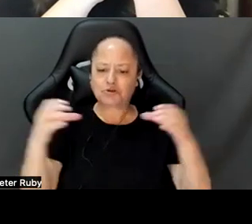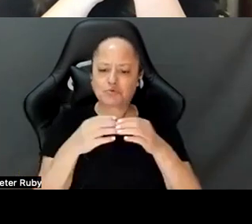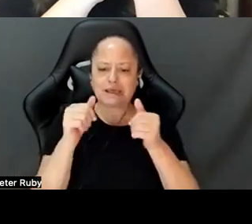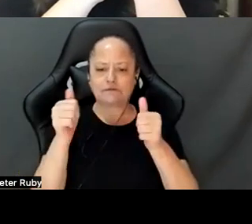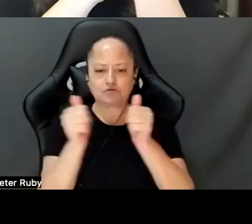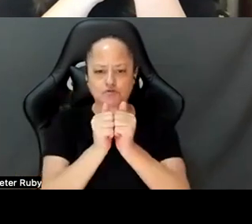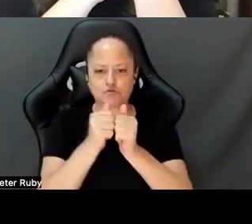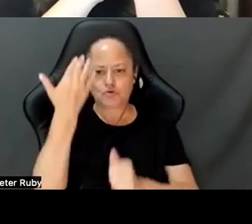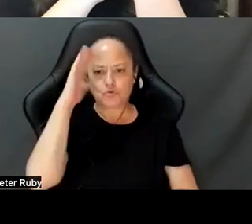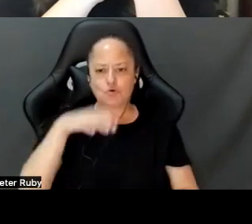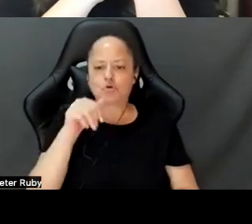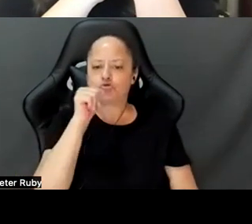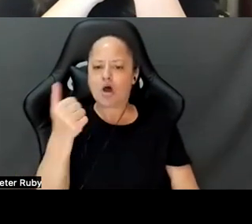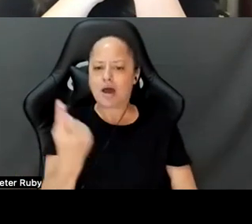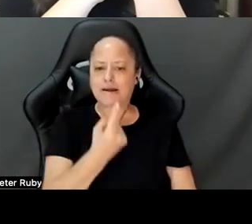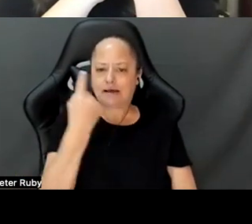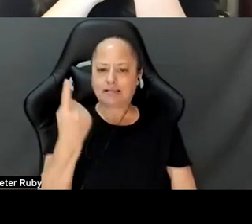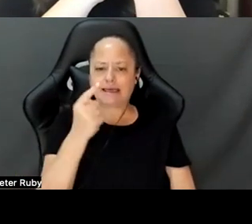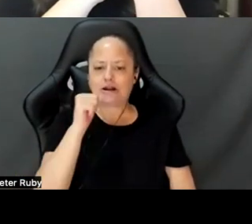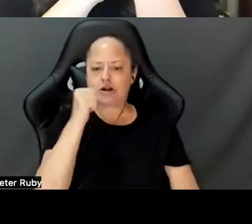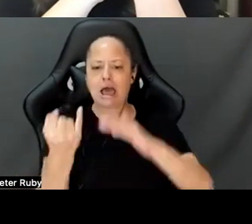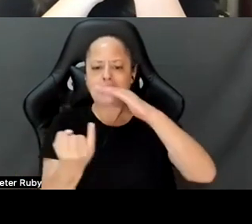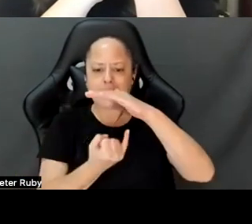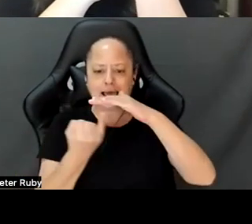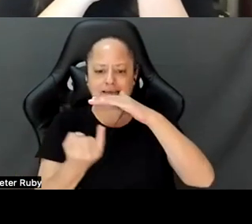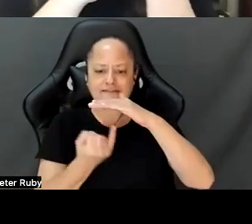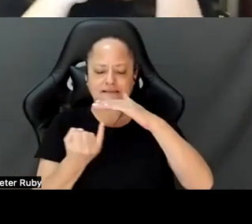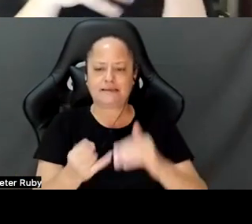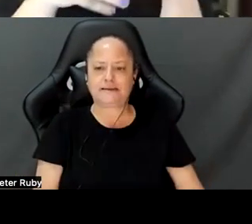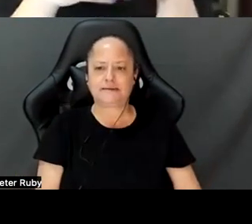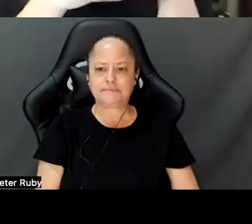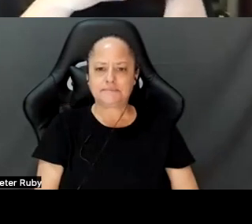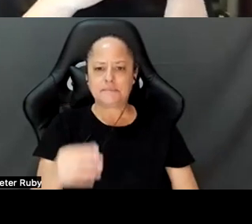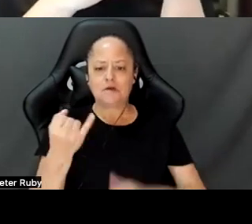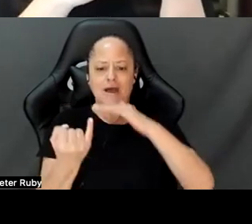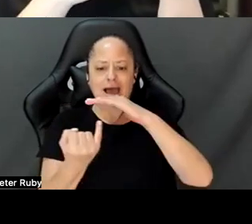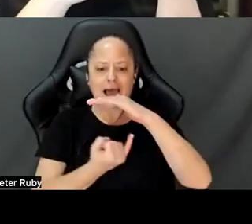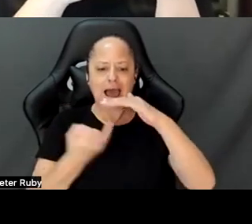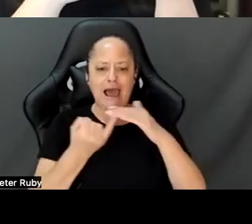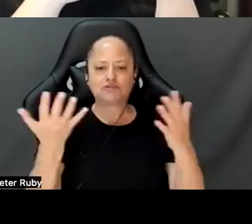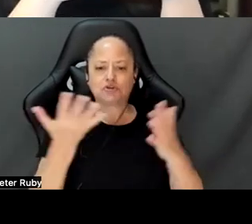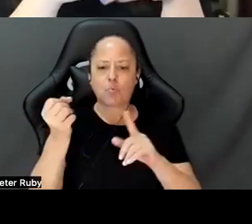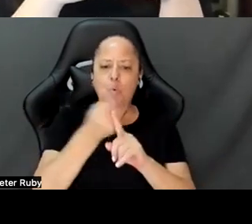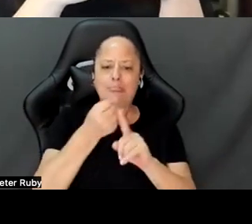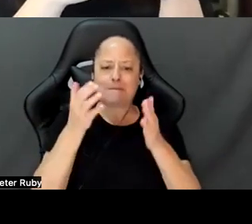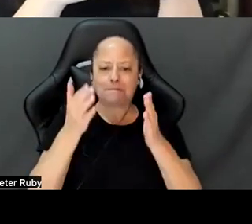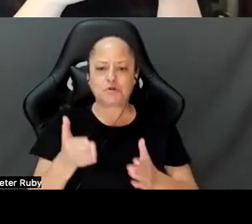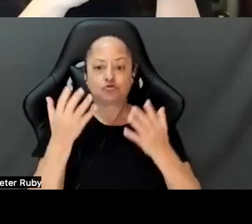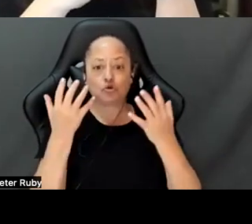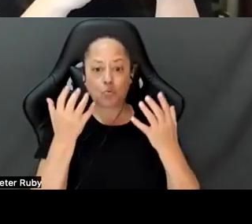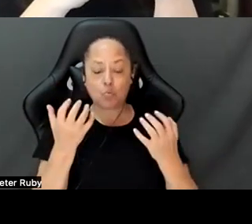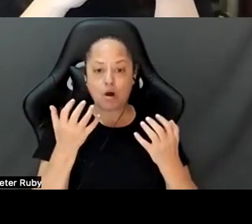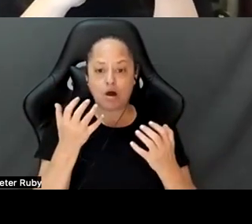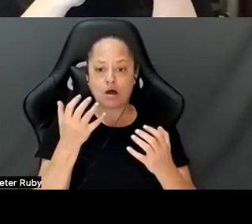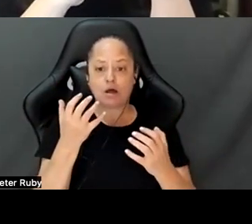you're not alone, you're not isolated. And because the isolation is what the abuser wants, whether it's